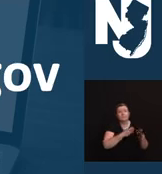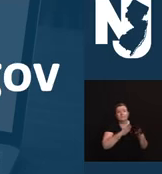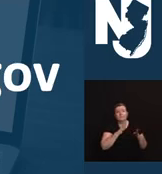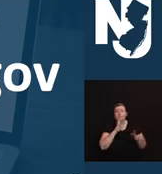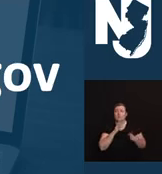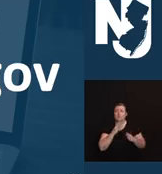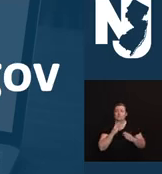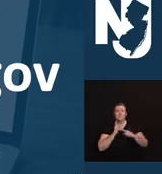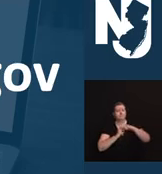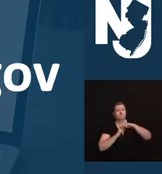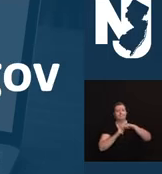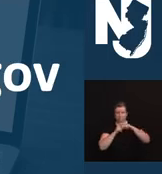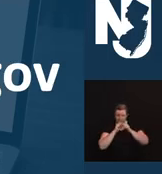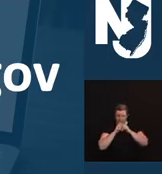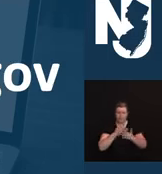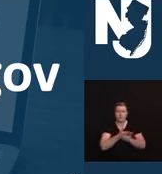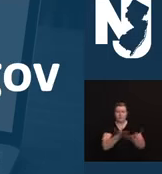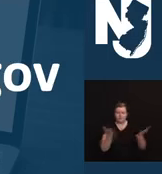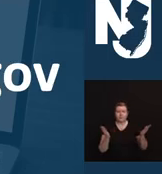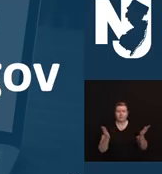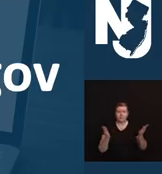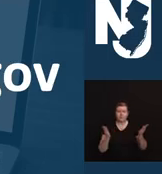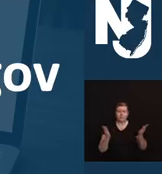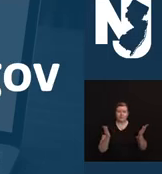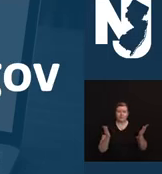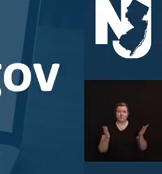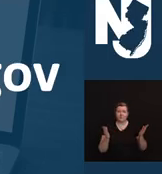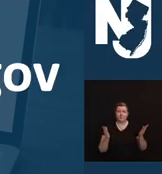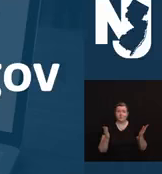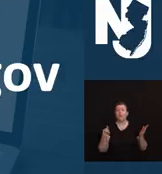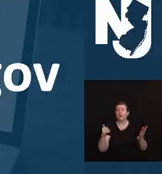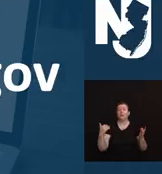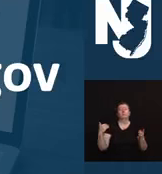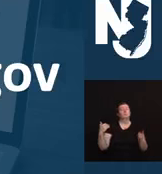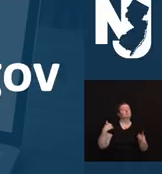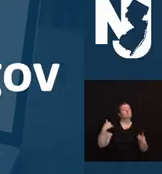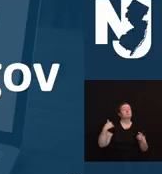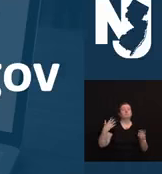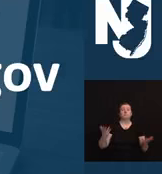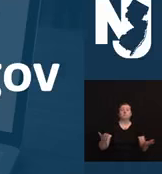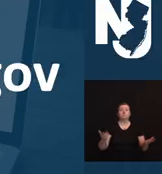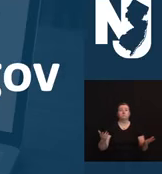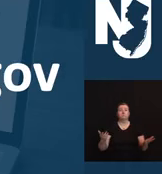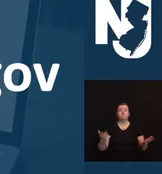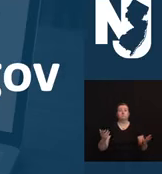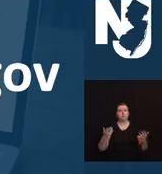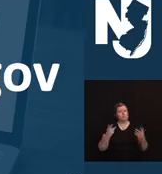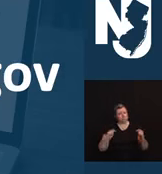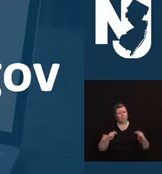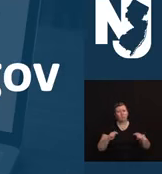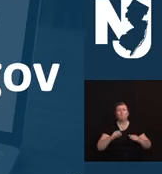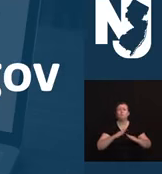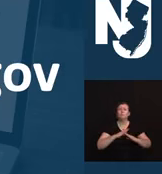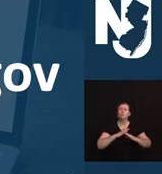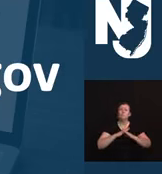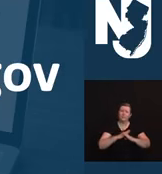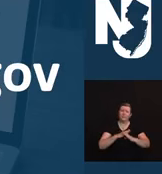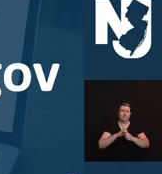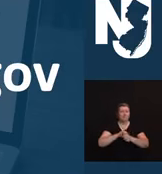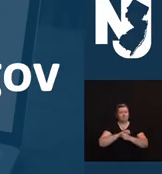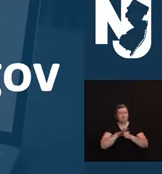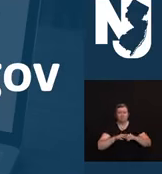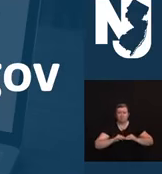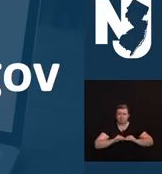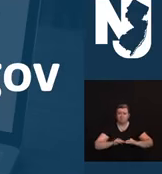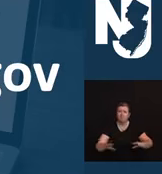we continue our work to stop the spread of this disease, so fewer and fewer families have to experience the loss that so